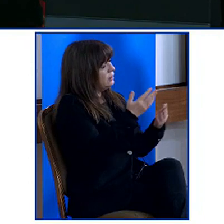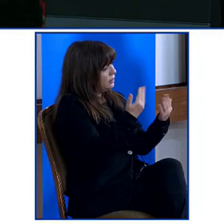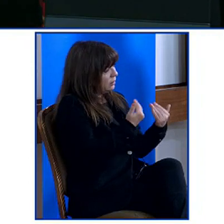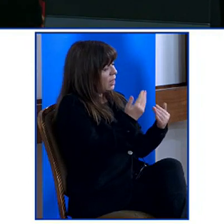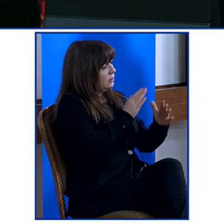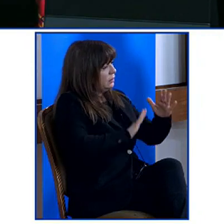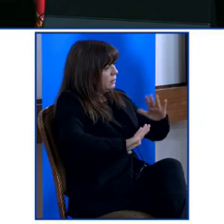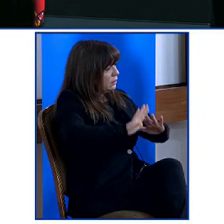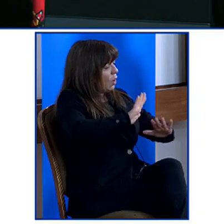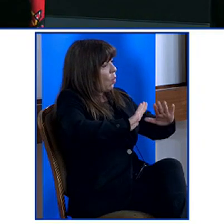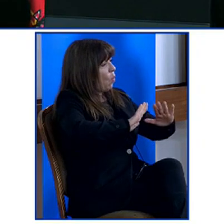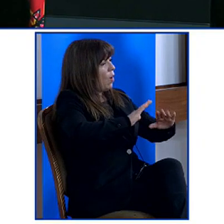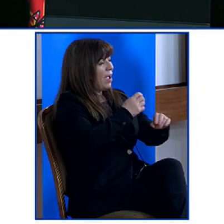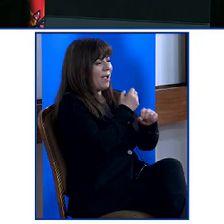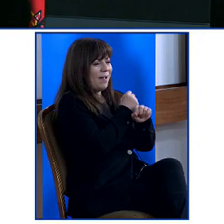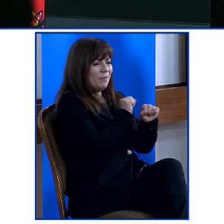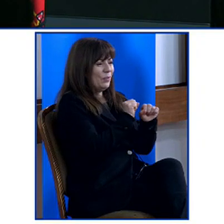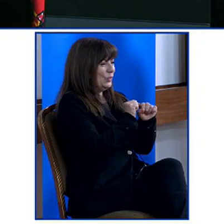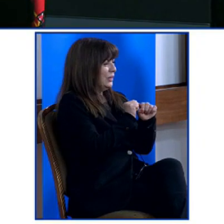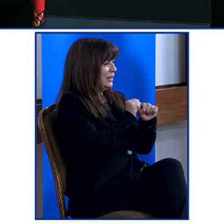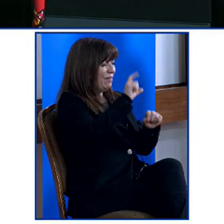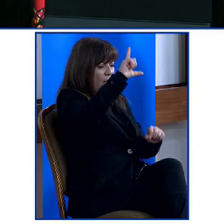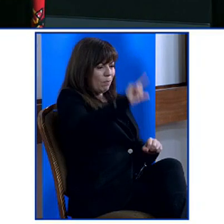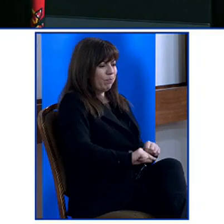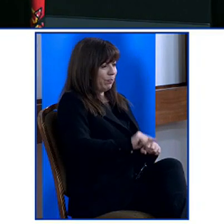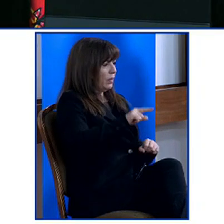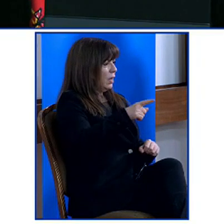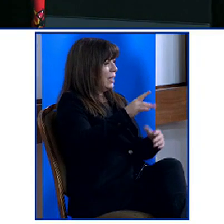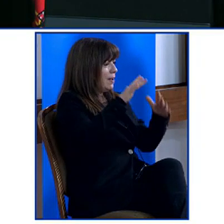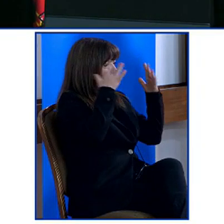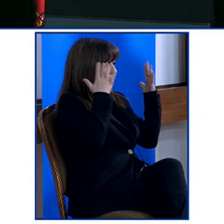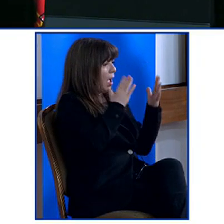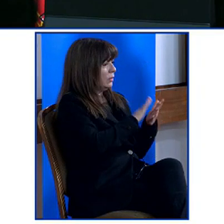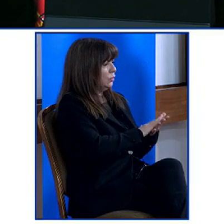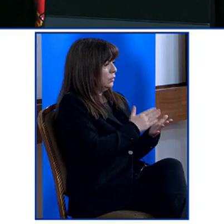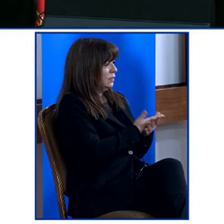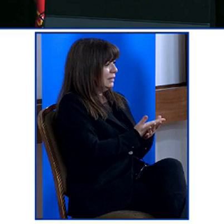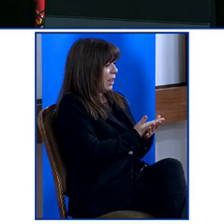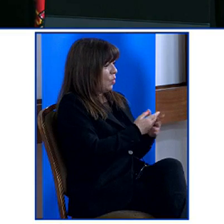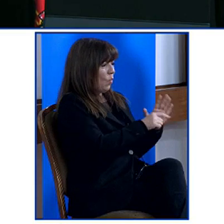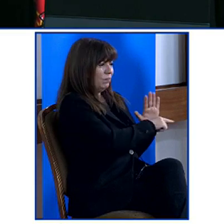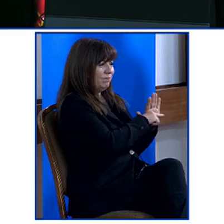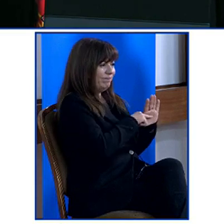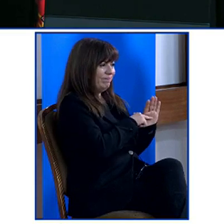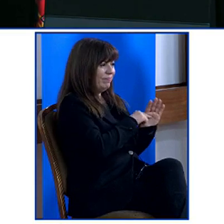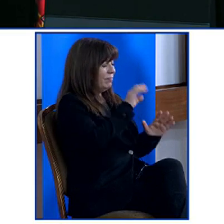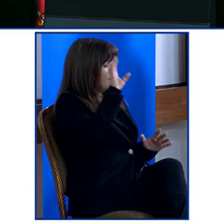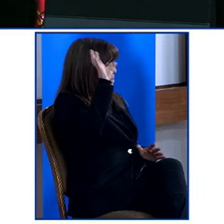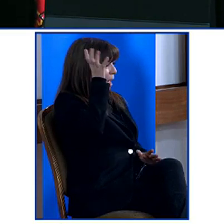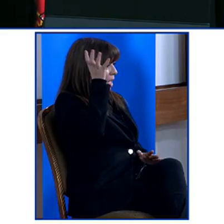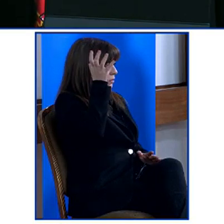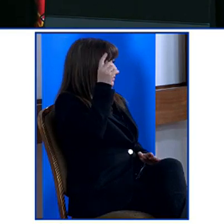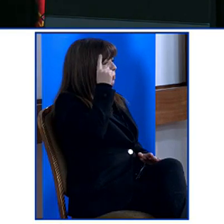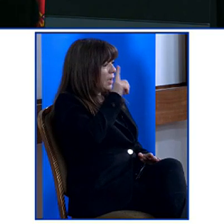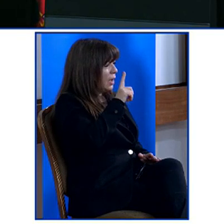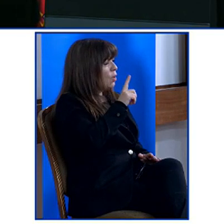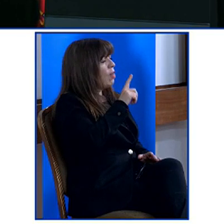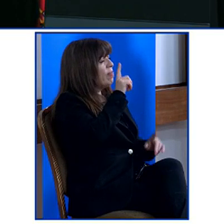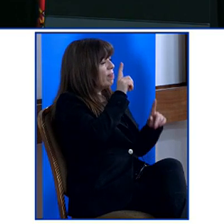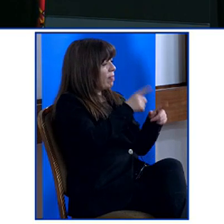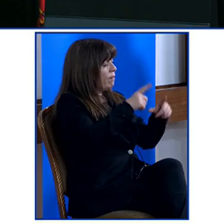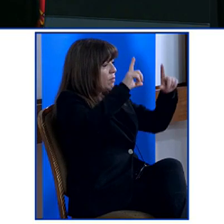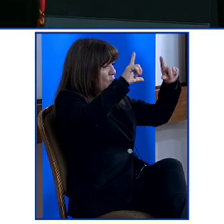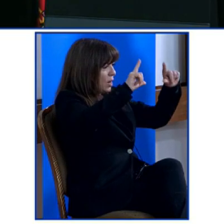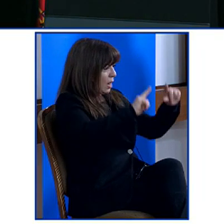eradicate the impact of healthcare on the environment. But we have to reduce it. and we can reduce it. We have to deliver